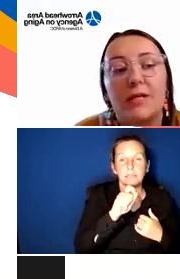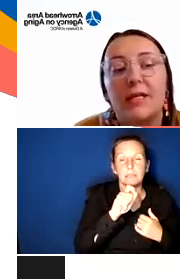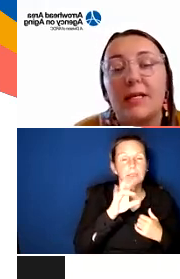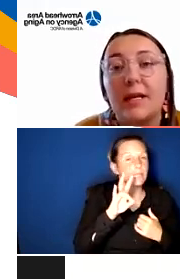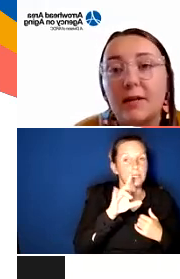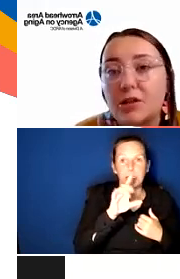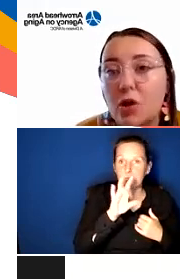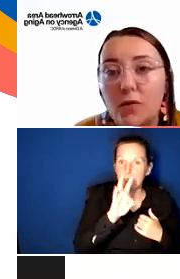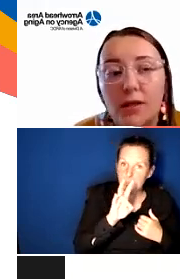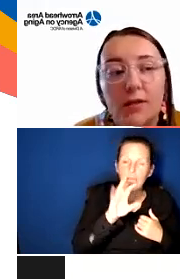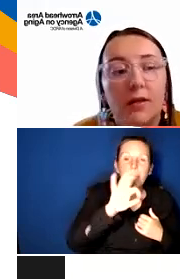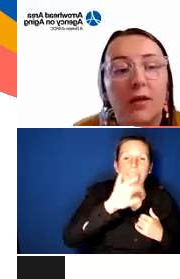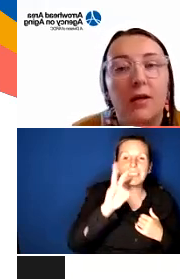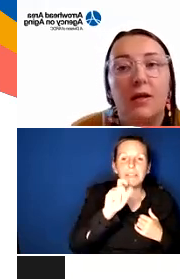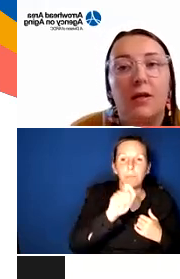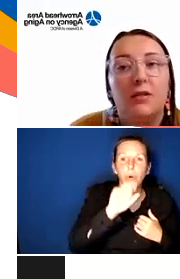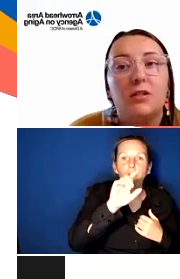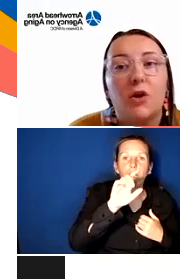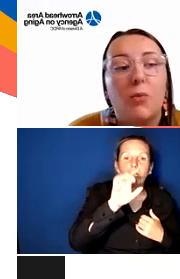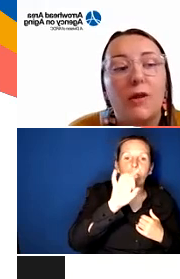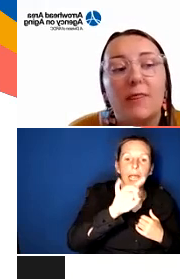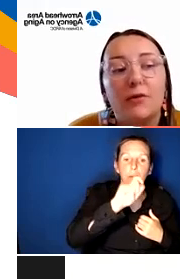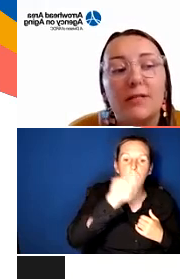97.81% speaking English only,